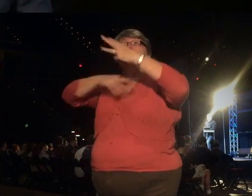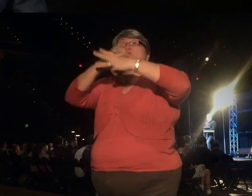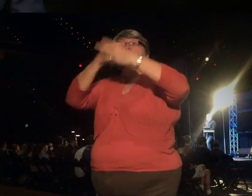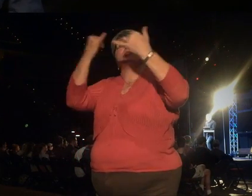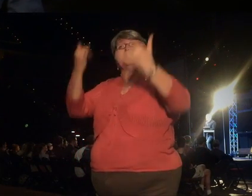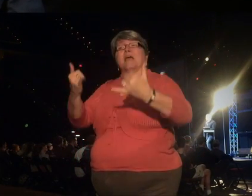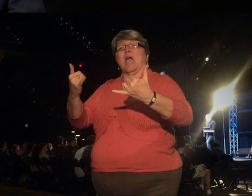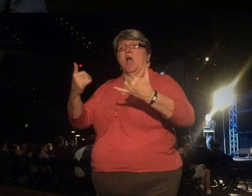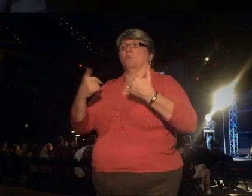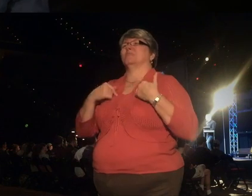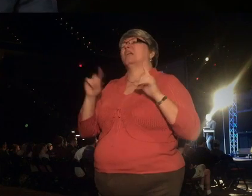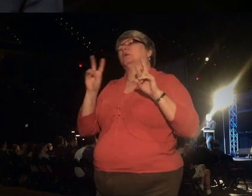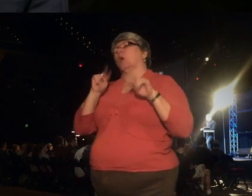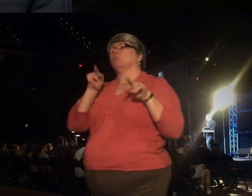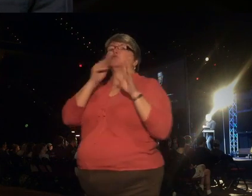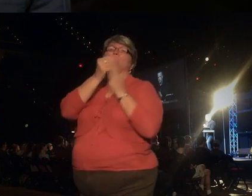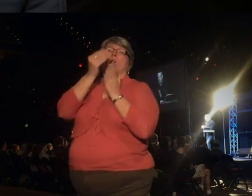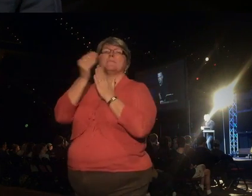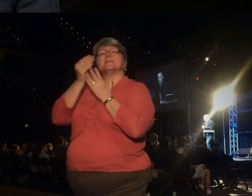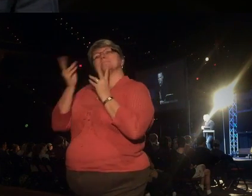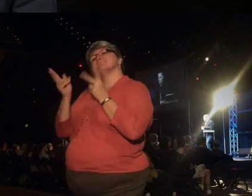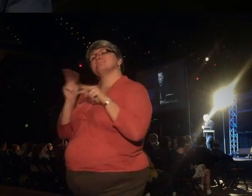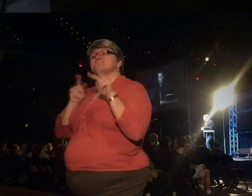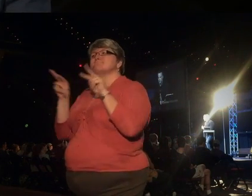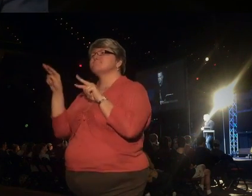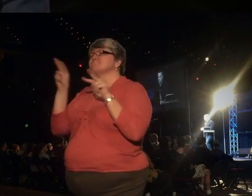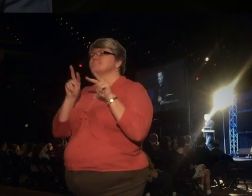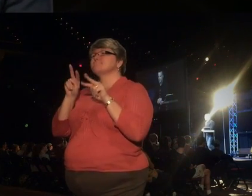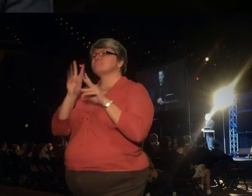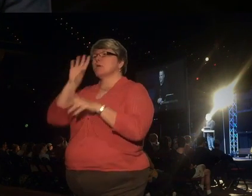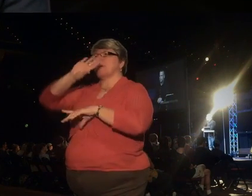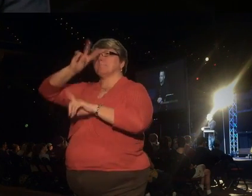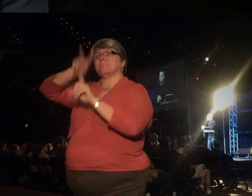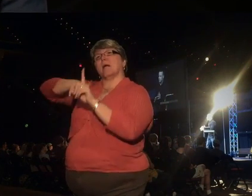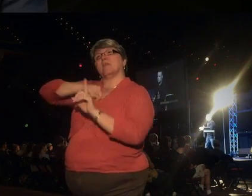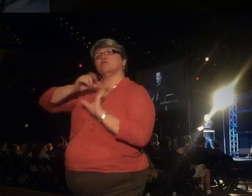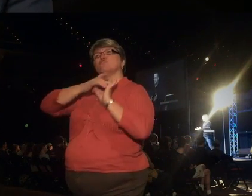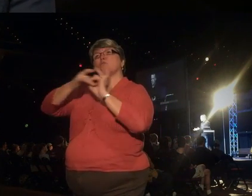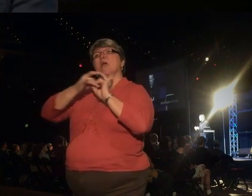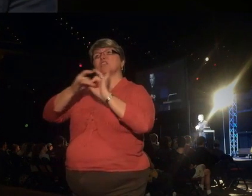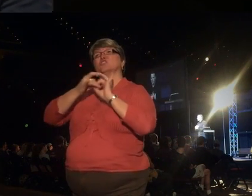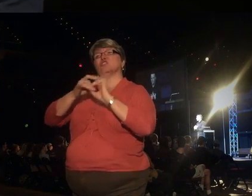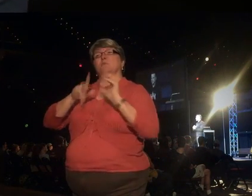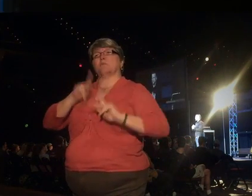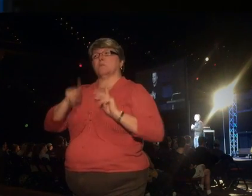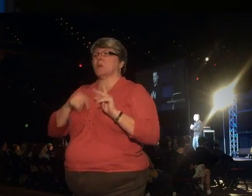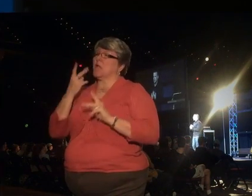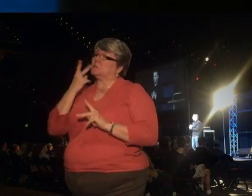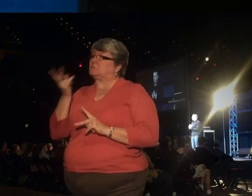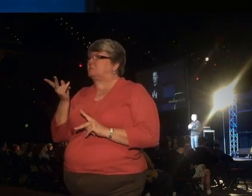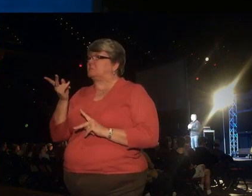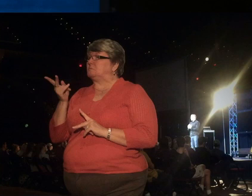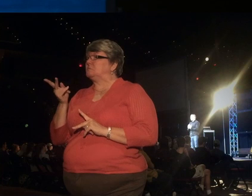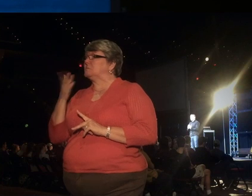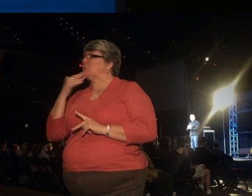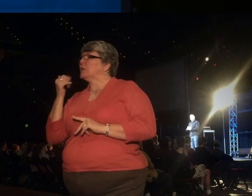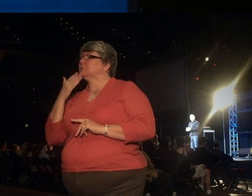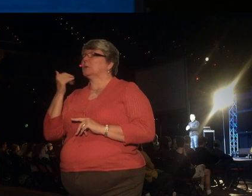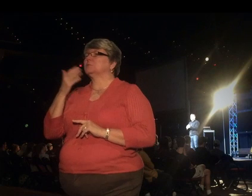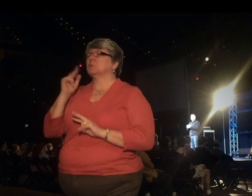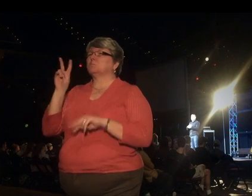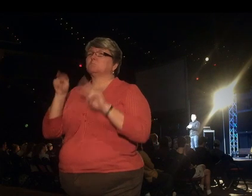a consumer mentality and put it into our relationships with human beings, and we treat human beings like commodities. And